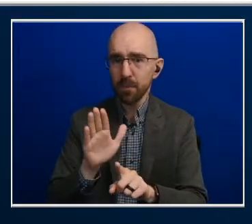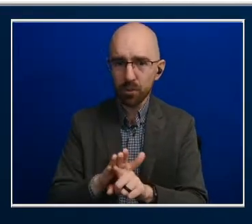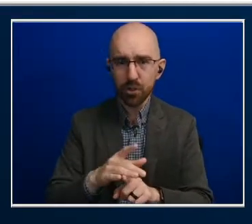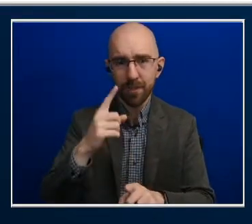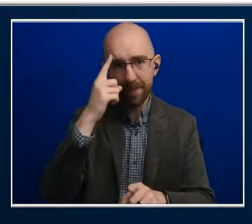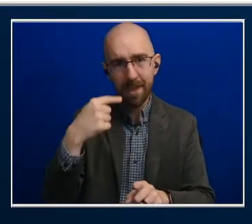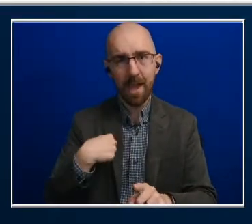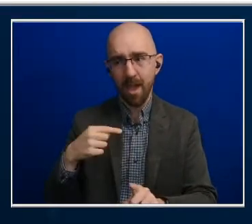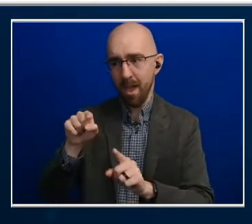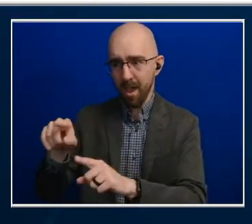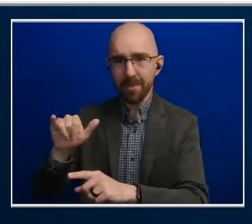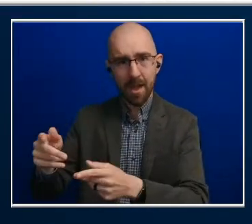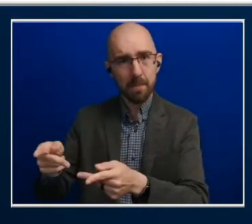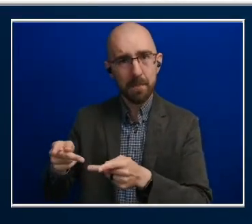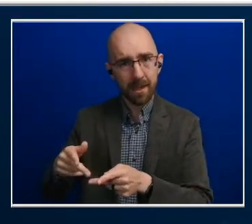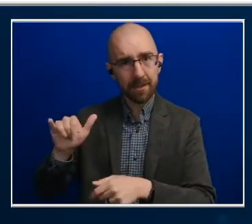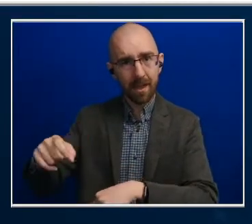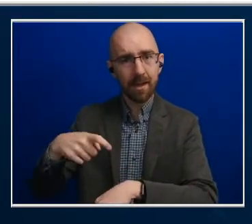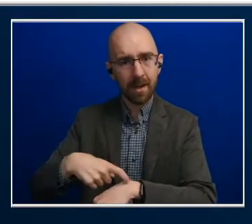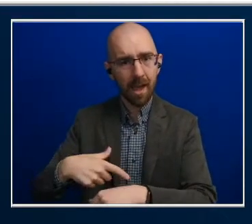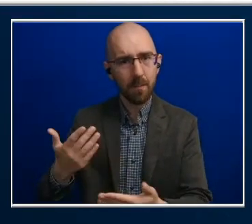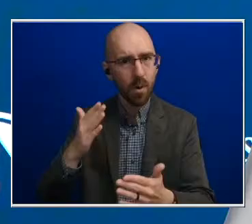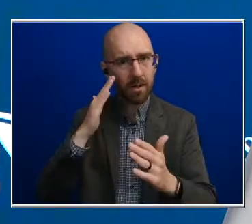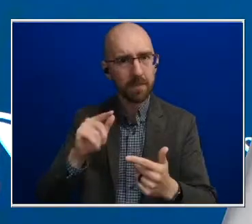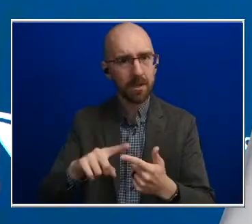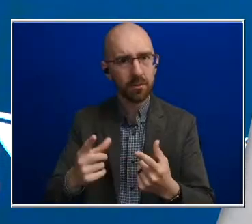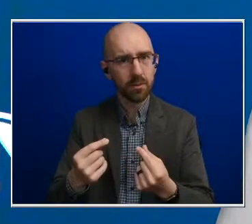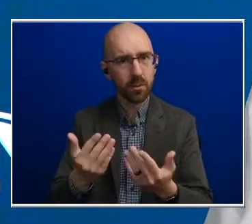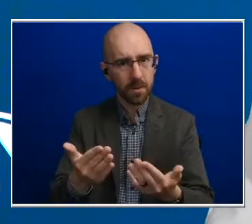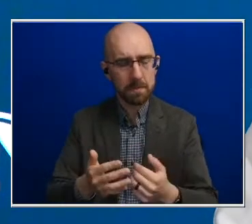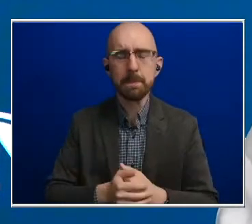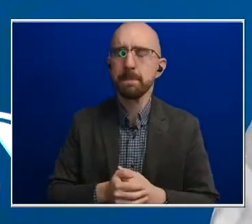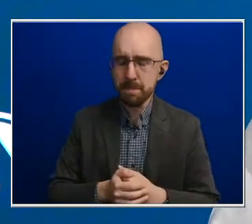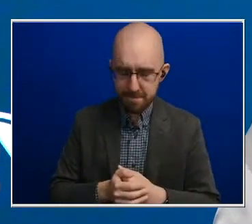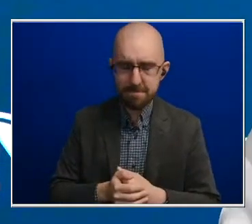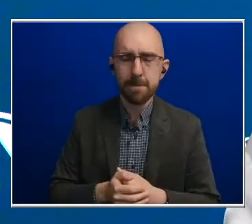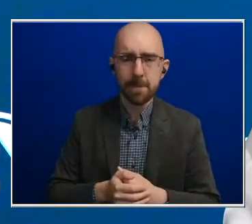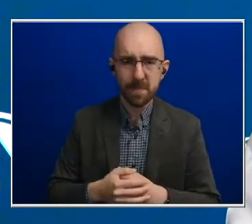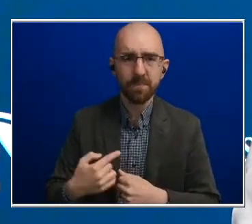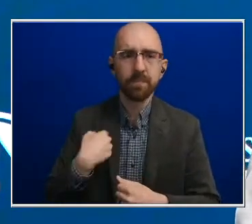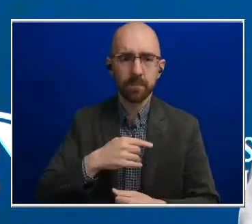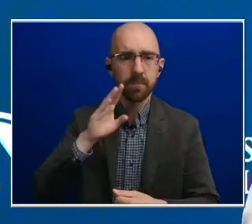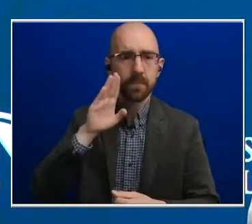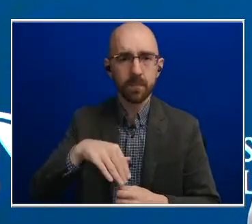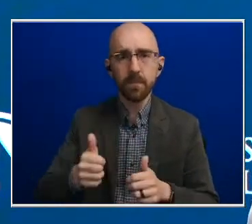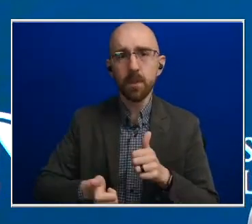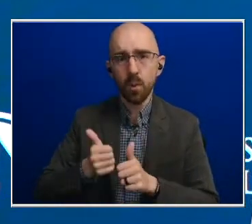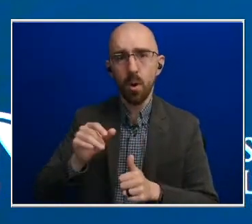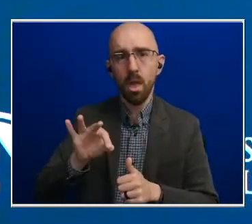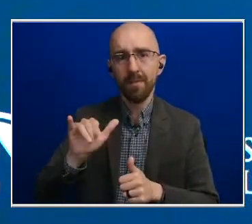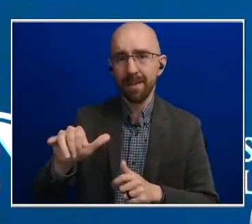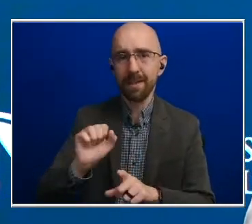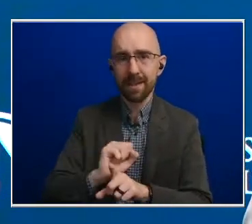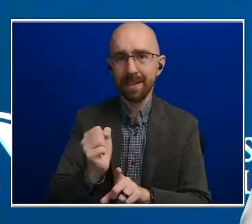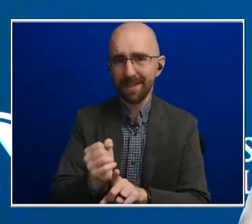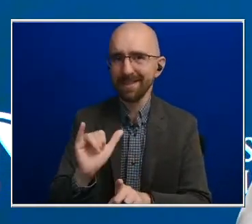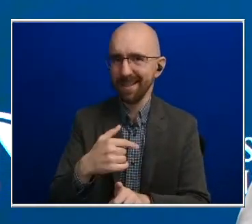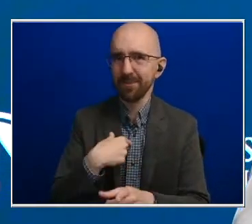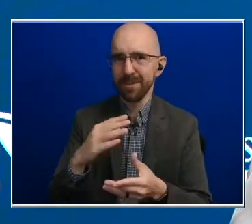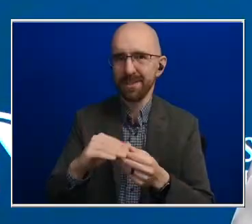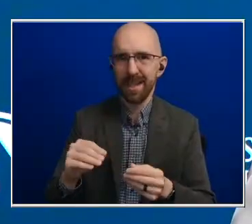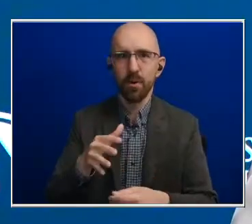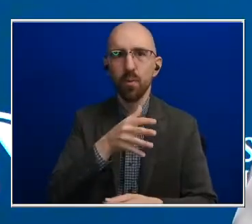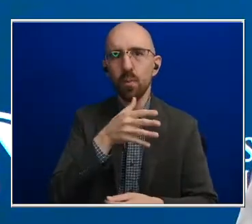same time, what are they expected to do? Yeah, you know, we know that a majority of these cases, like we said, have been in those rural areas, especially